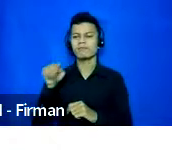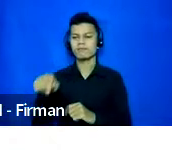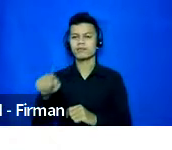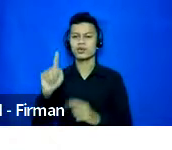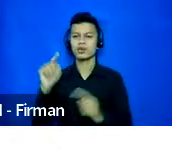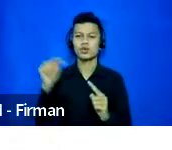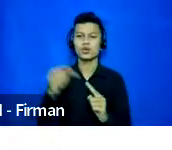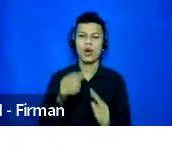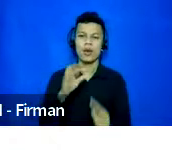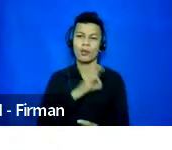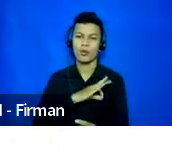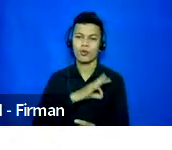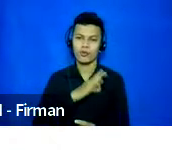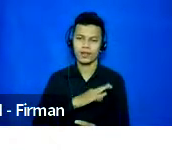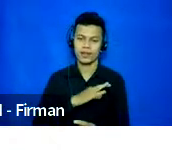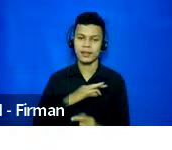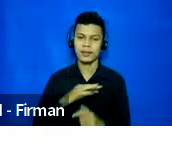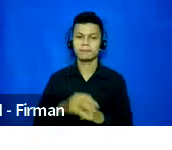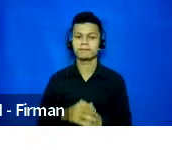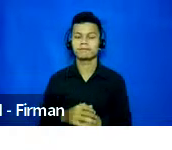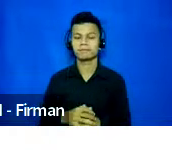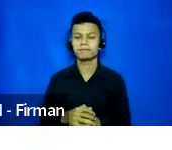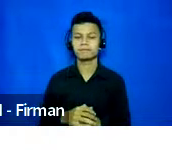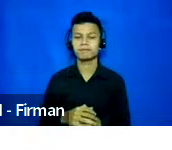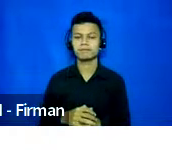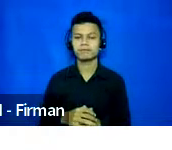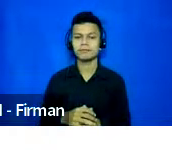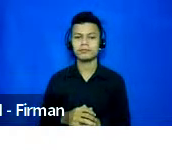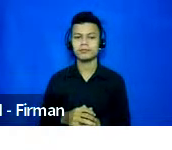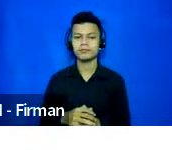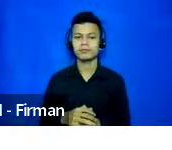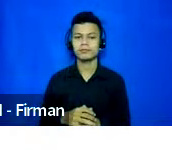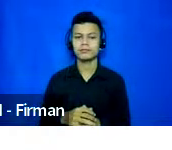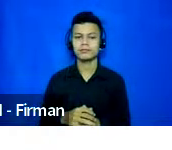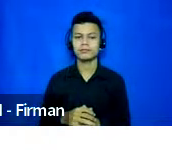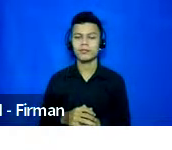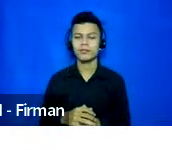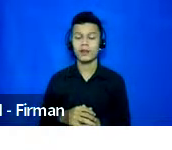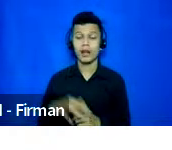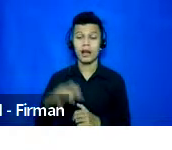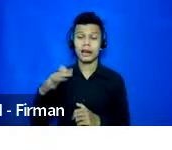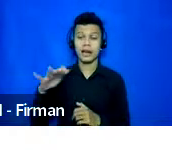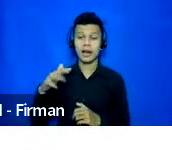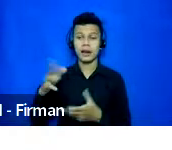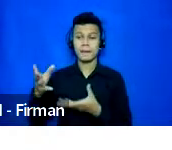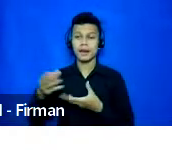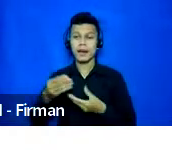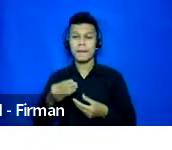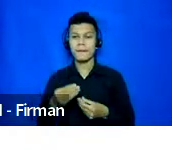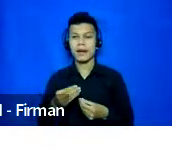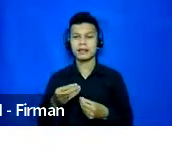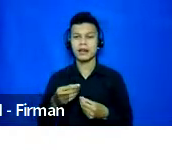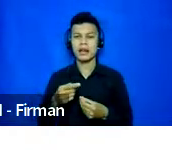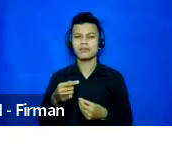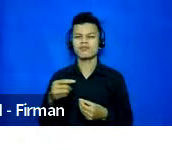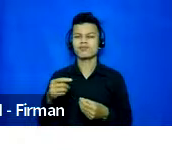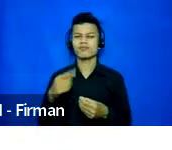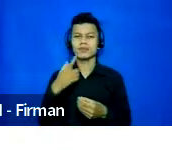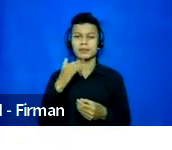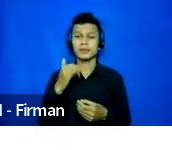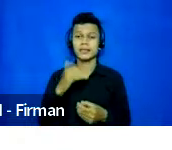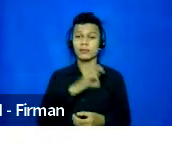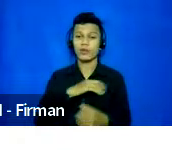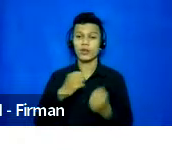sensational receives more engagement from the users. So profit maximizing algorithms amplify this content